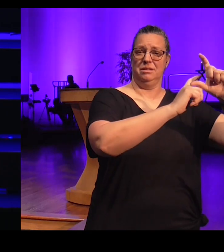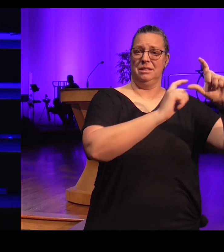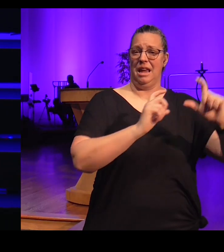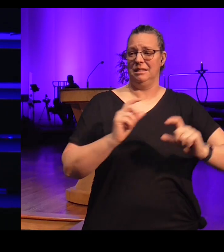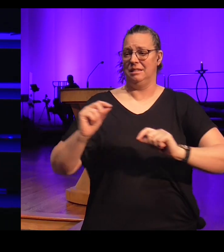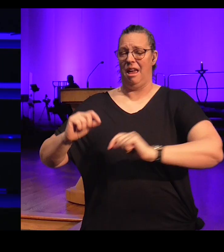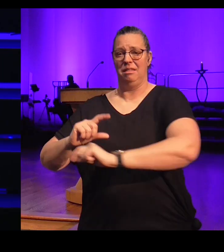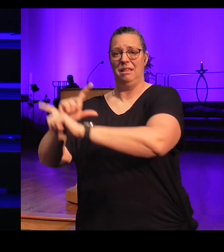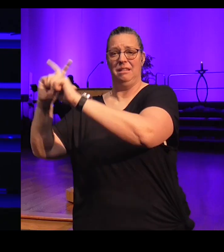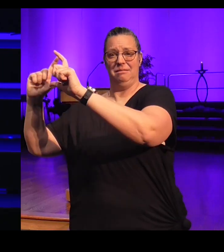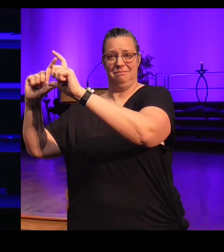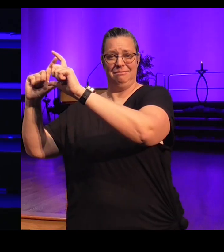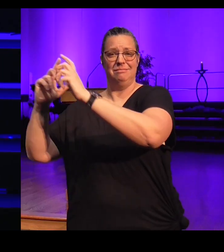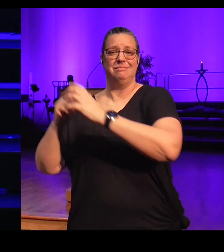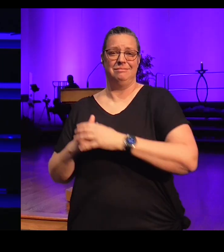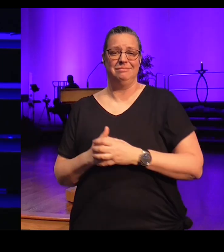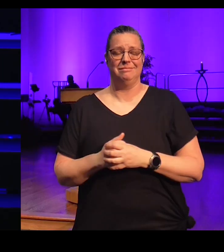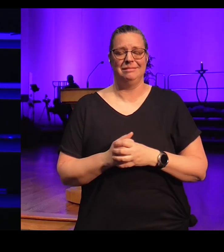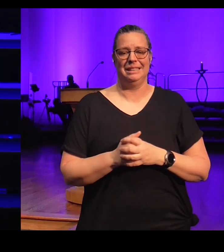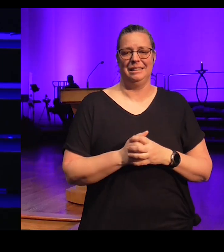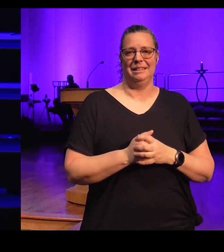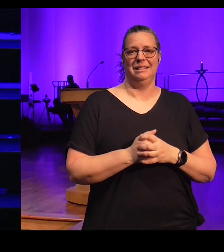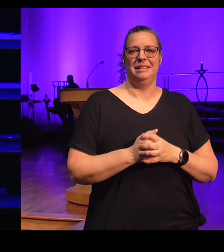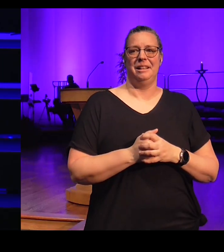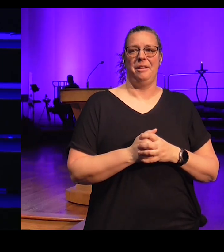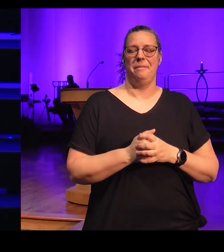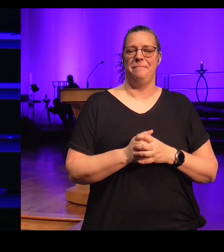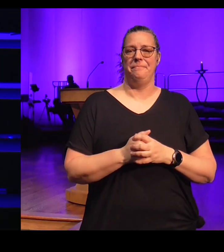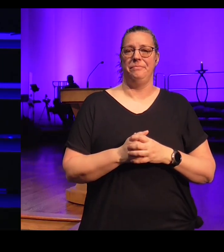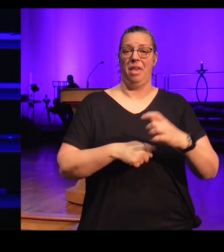and the equinox. That time of